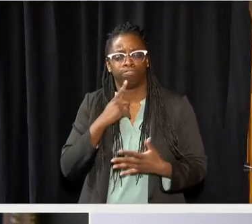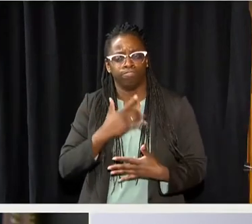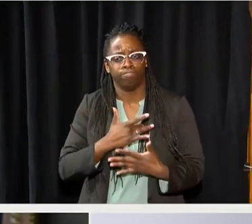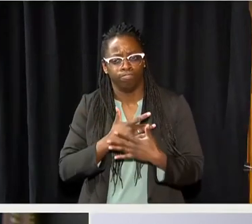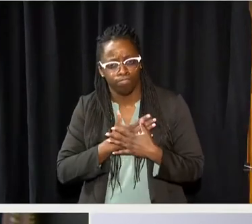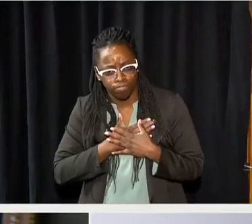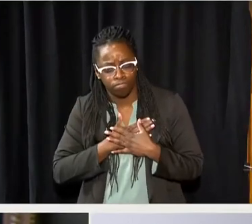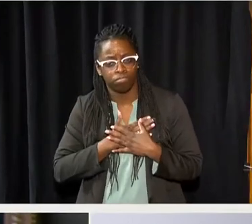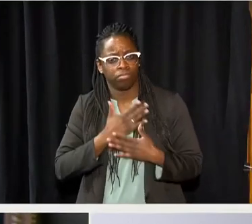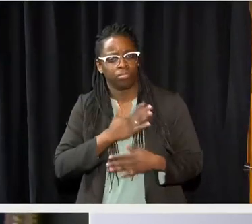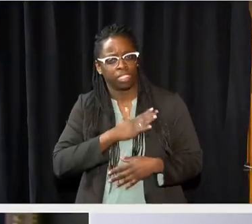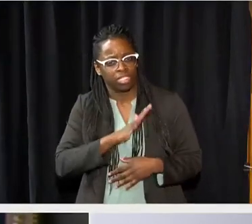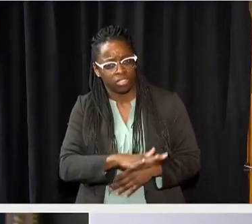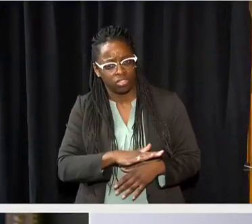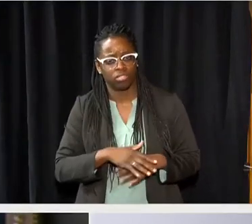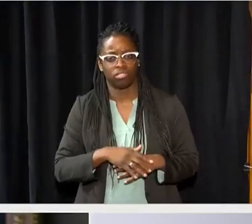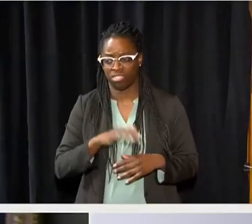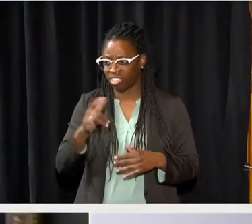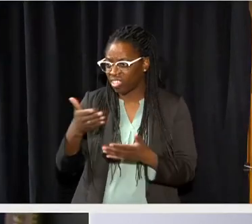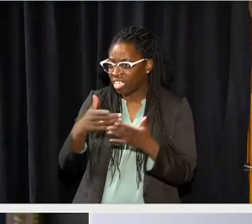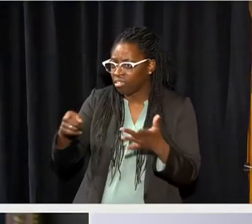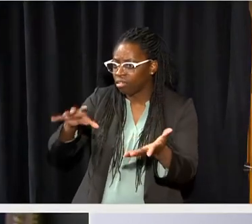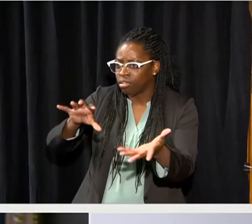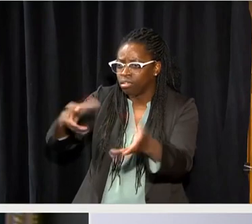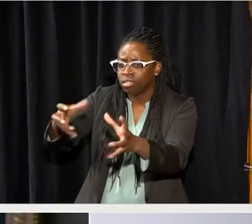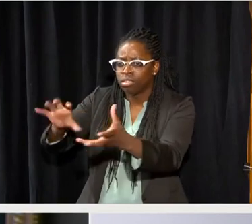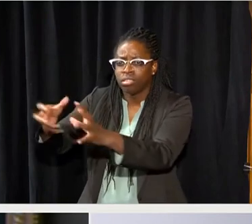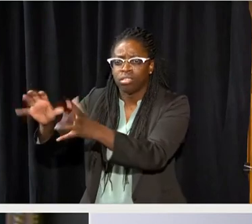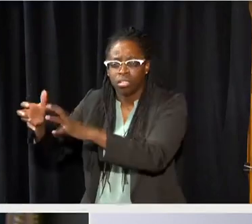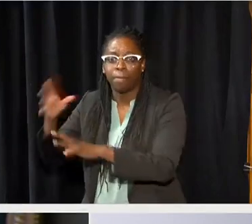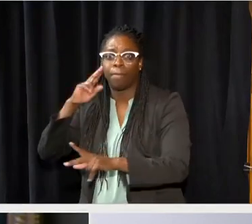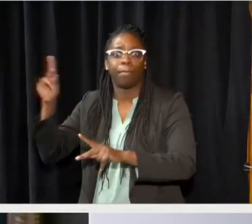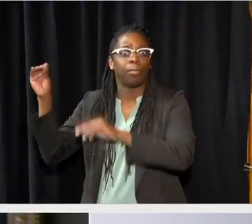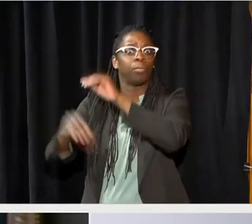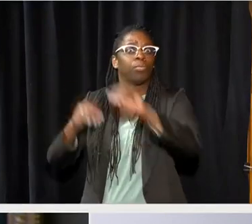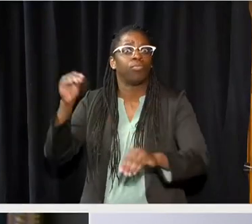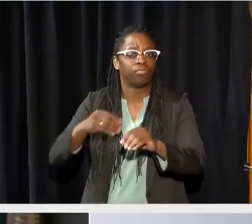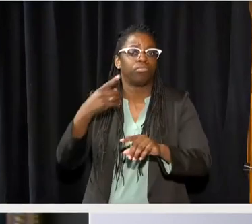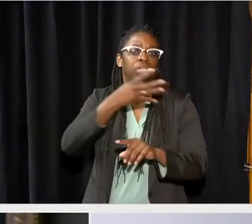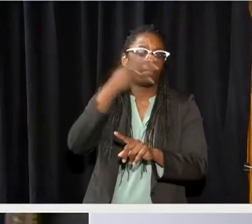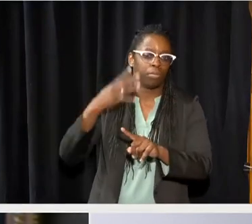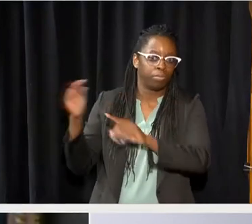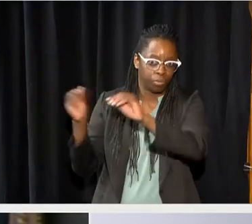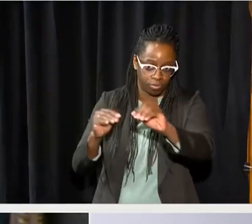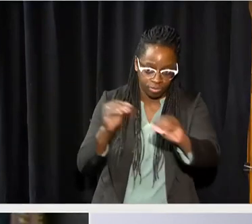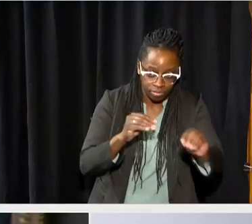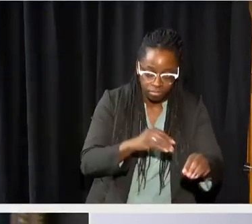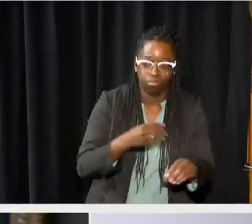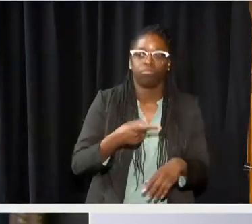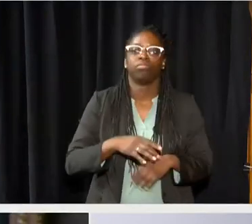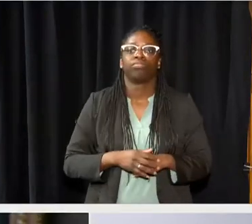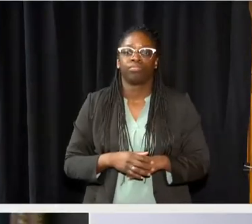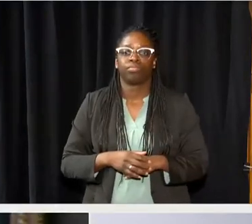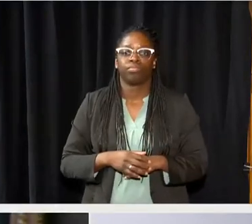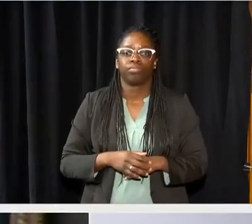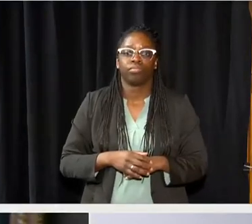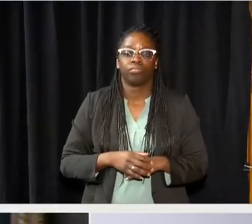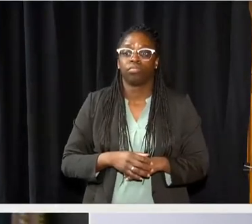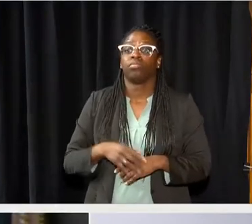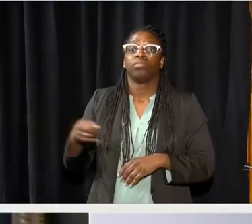compassion and solutions for the influx of migrants that's testing states all around this